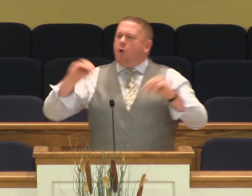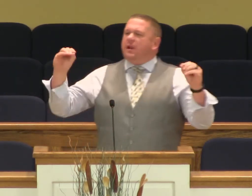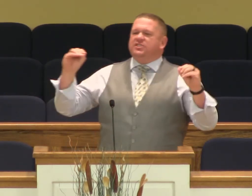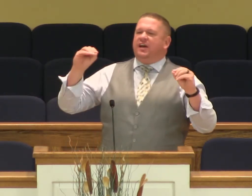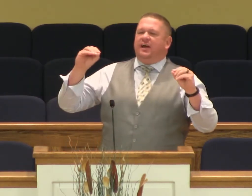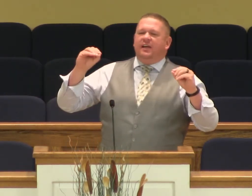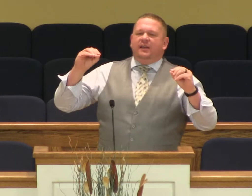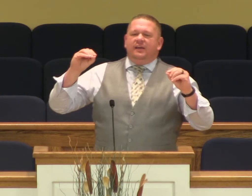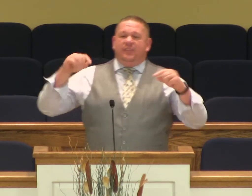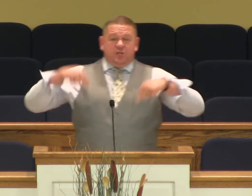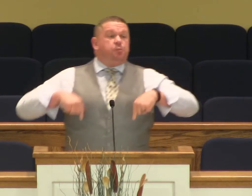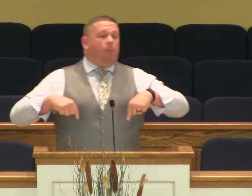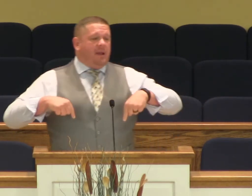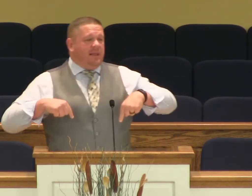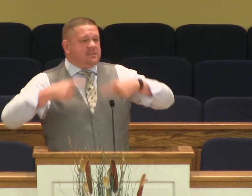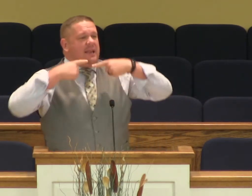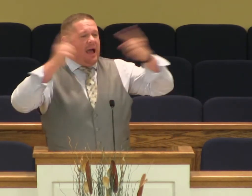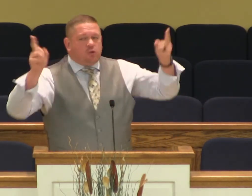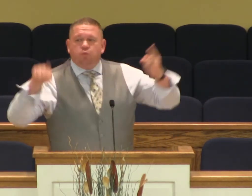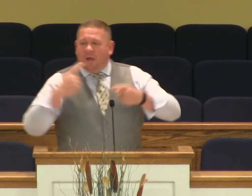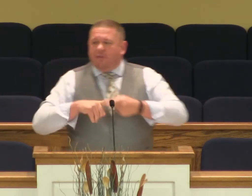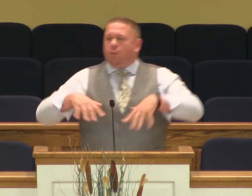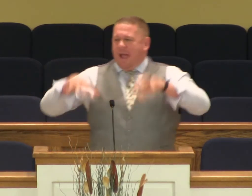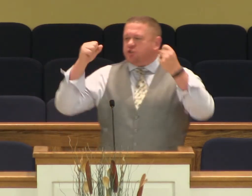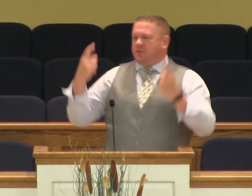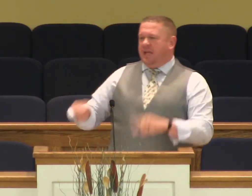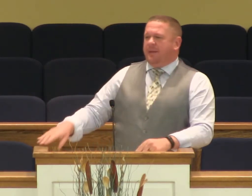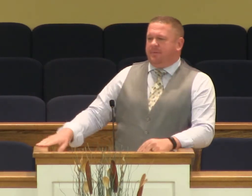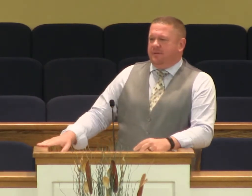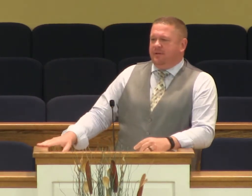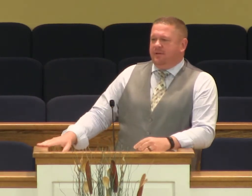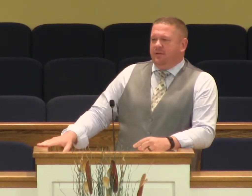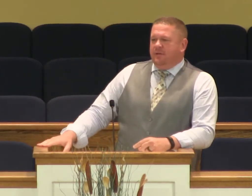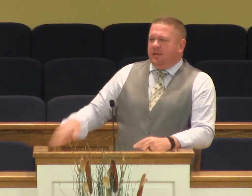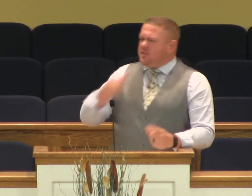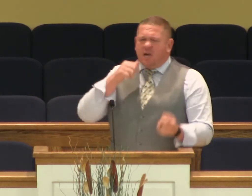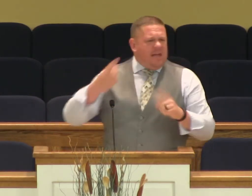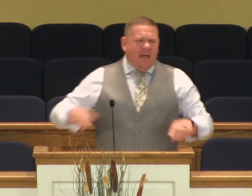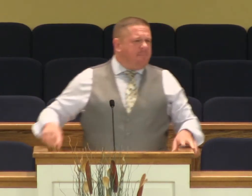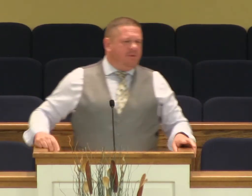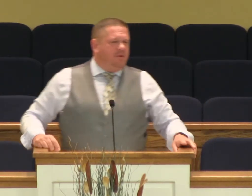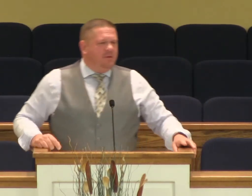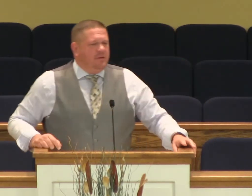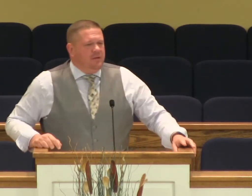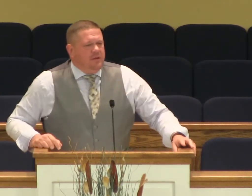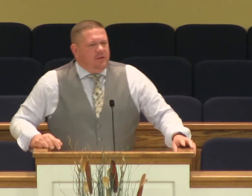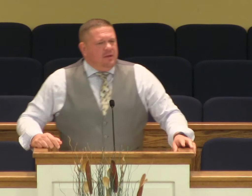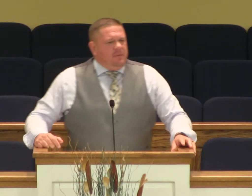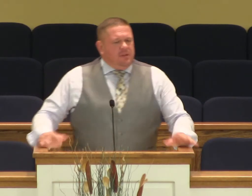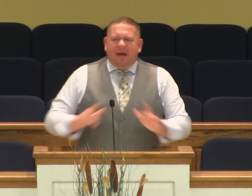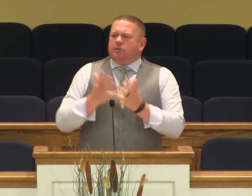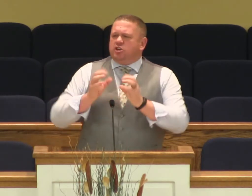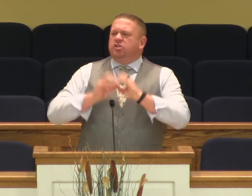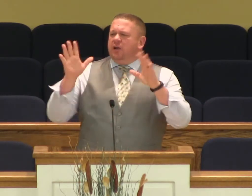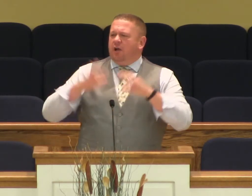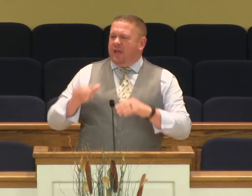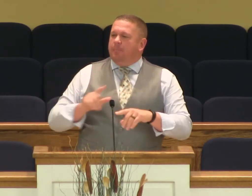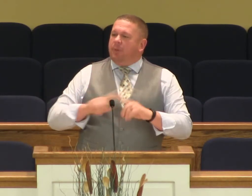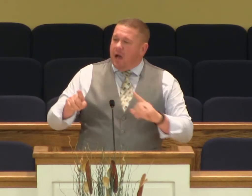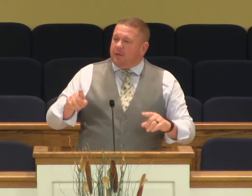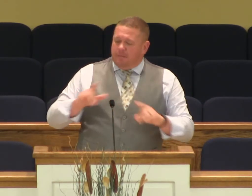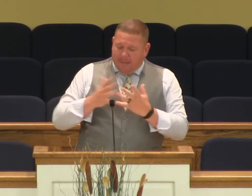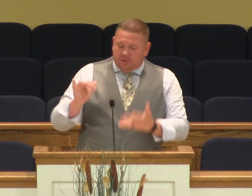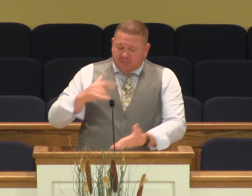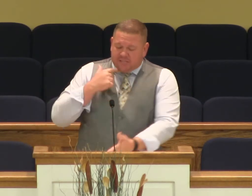we all understand, nobody's going to, in this pulpit at least, announce when the rapture is going to happen. That's not going to happen. I mean, the Bible's clear on